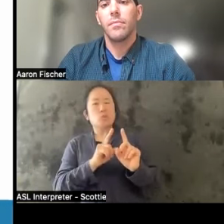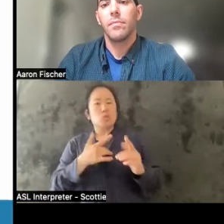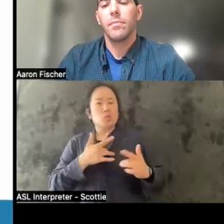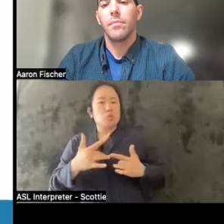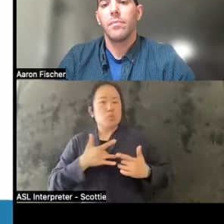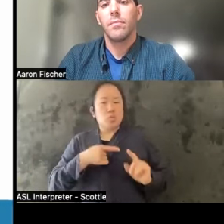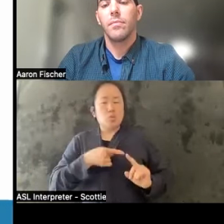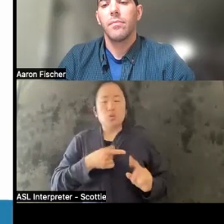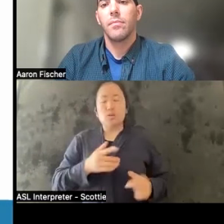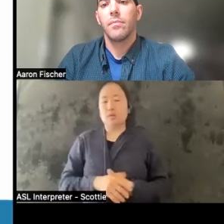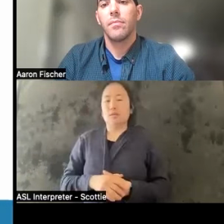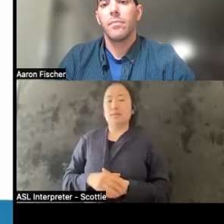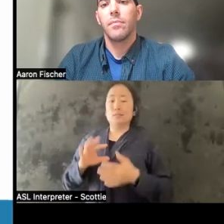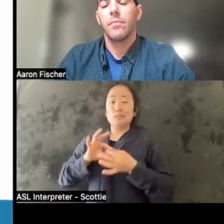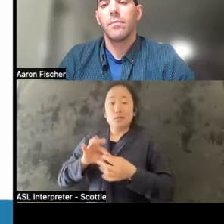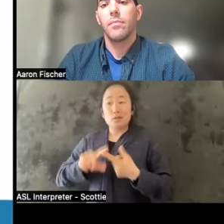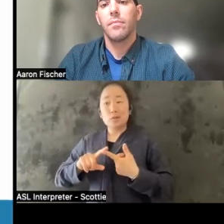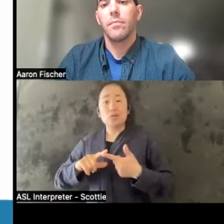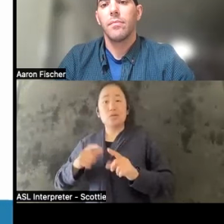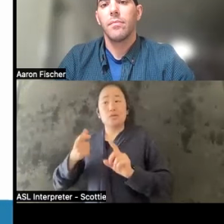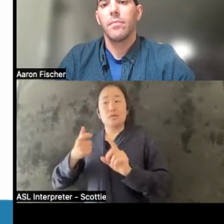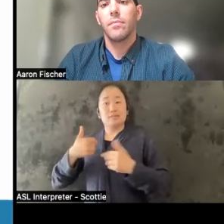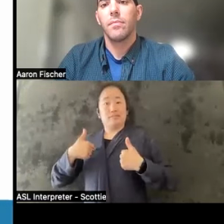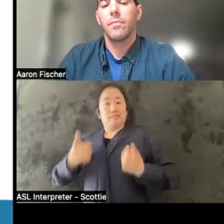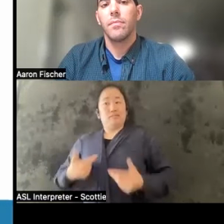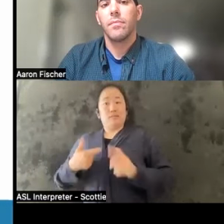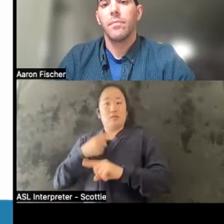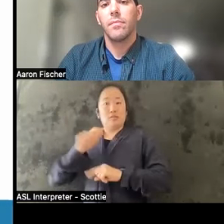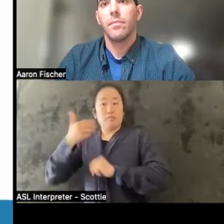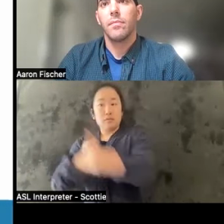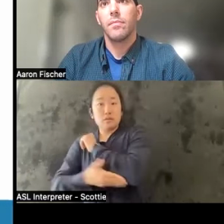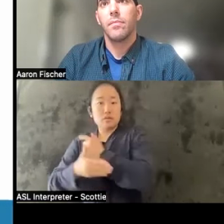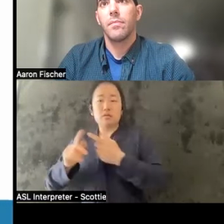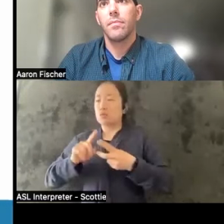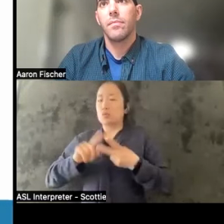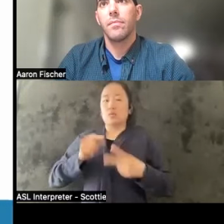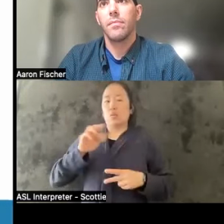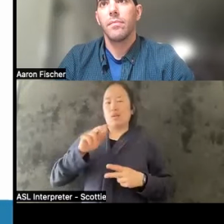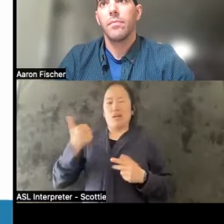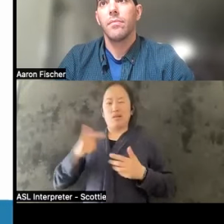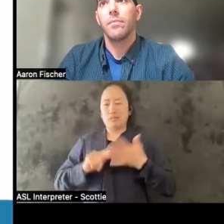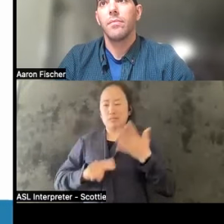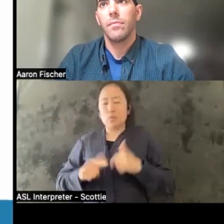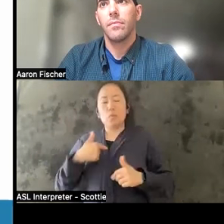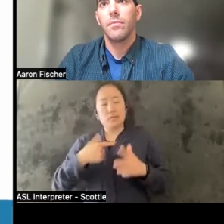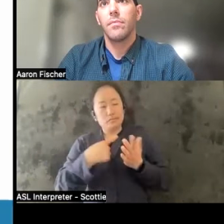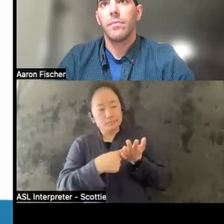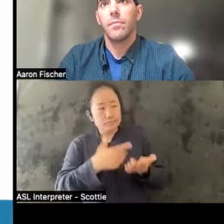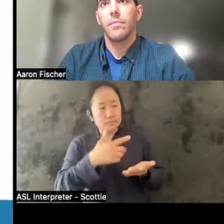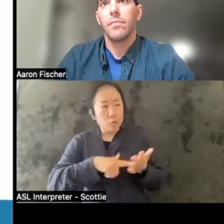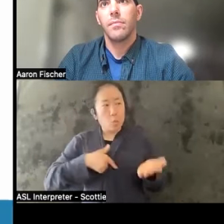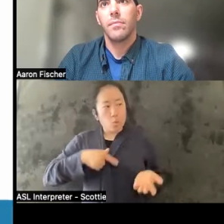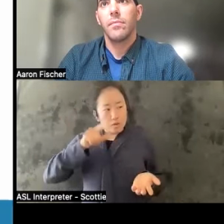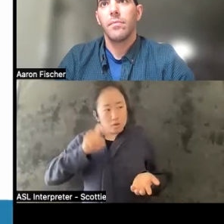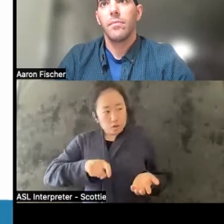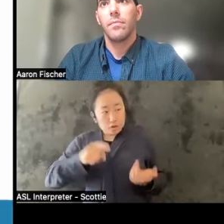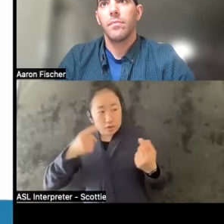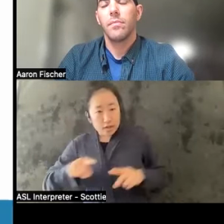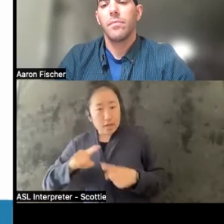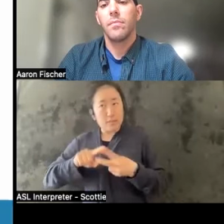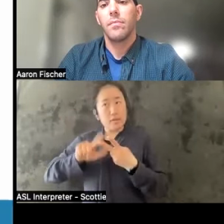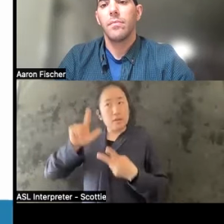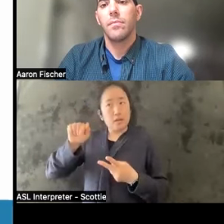things, and we just have to talk to them about what happened, what's supposed to happen, what the law says, what would happen when